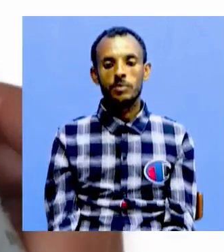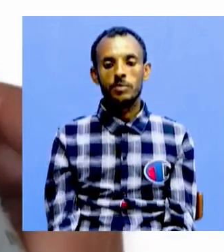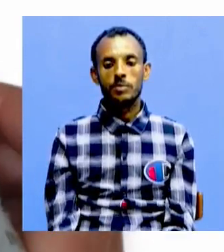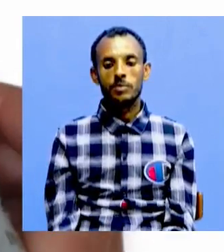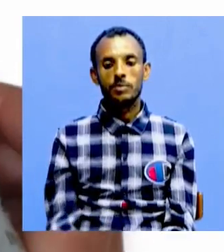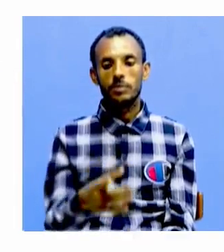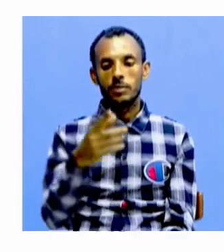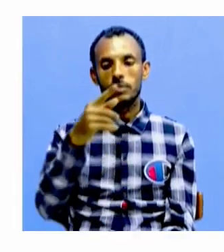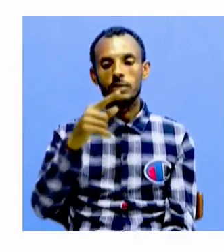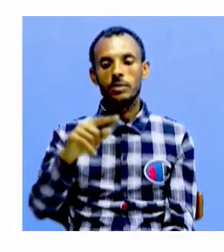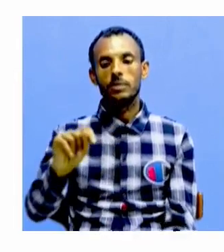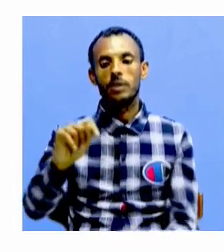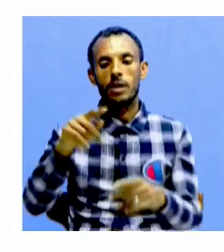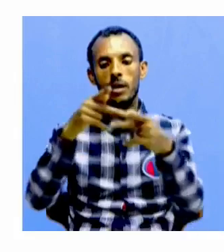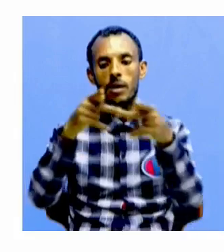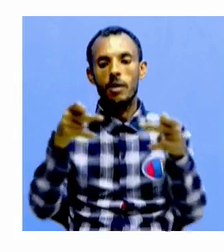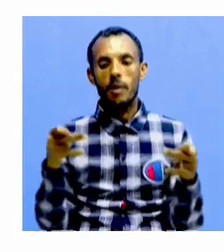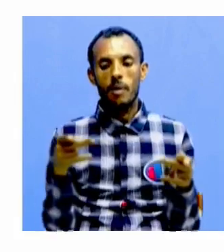the place.